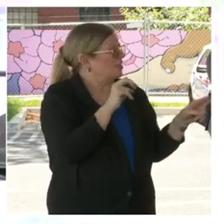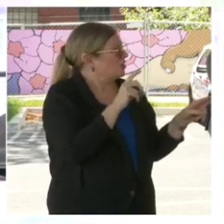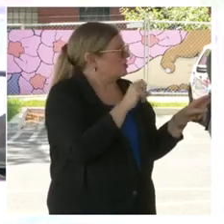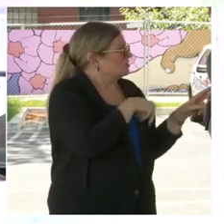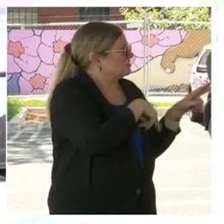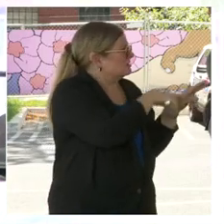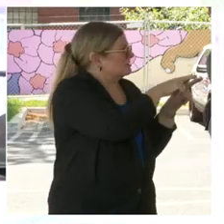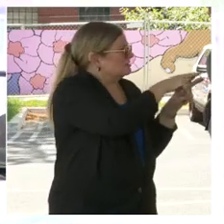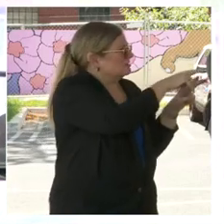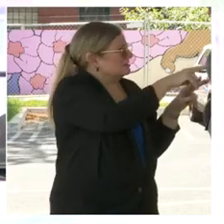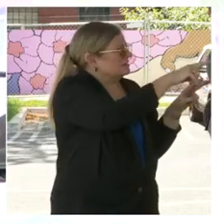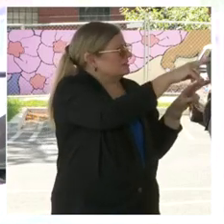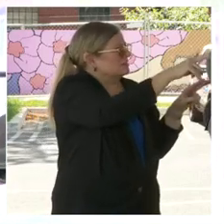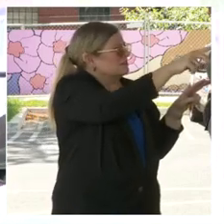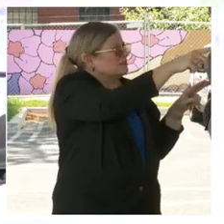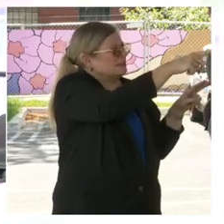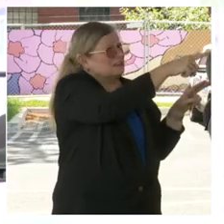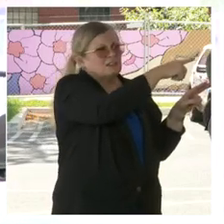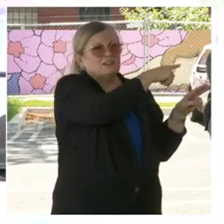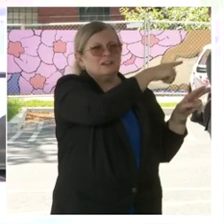from Dion's